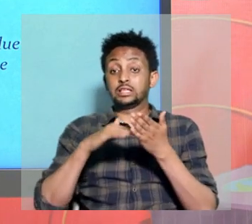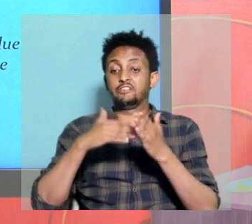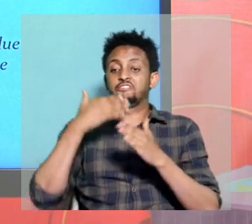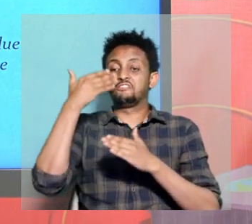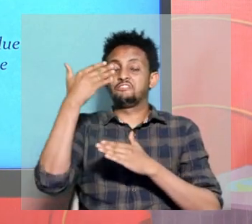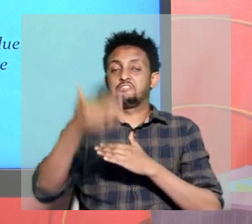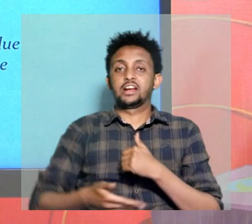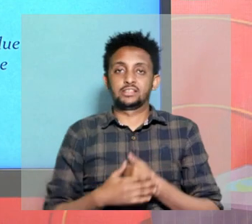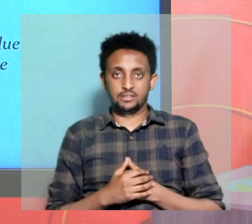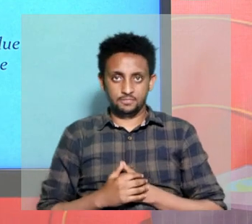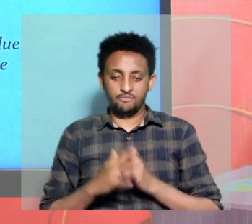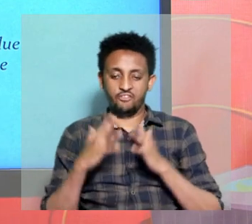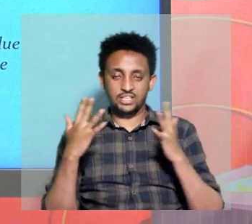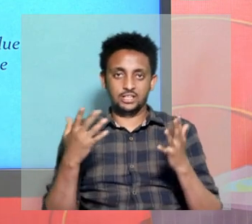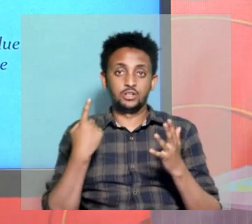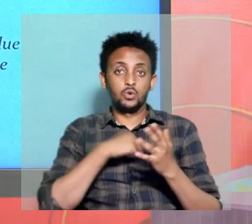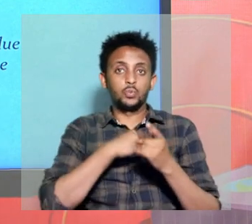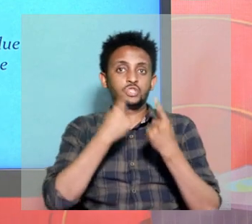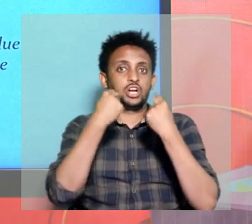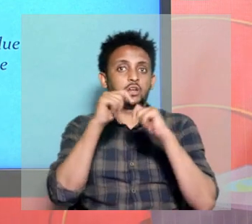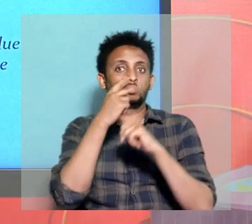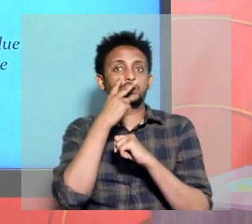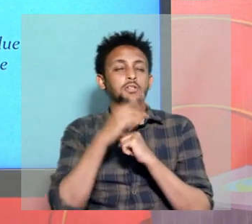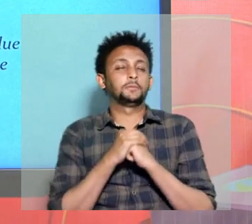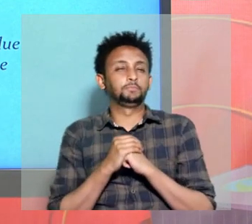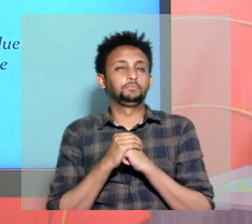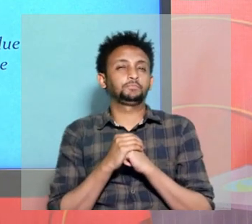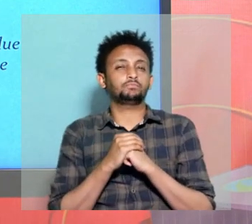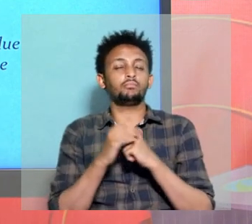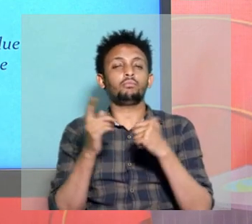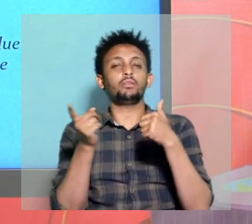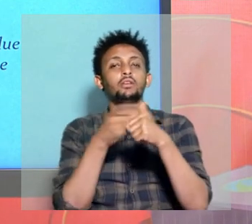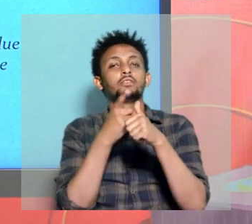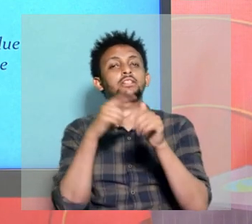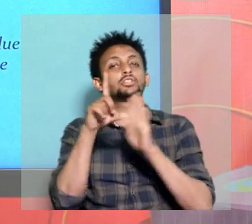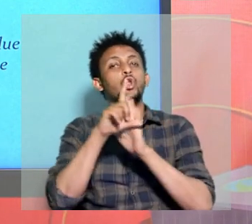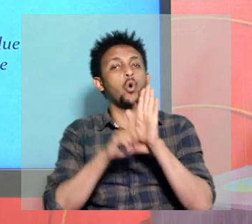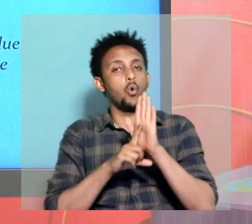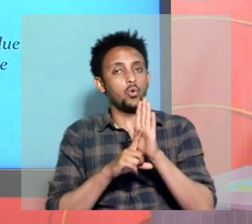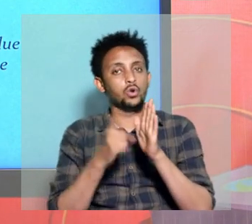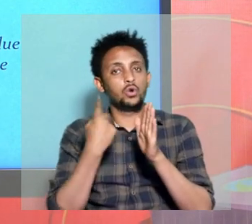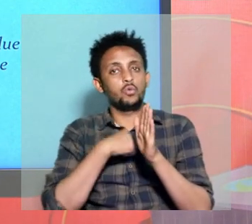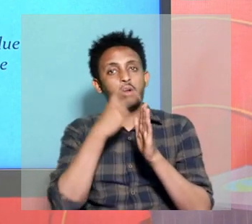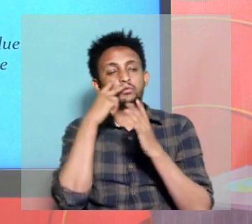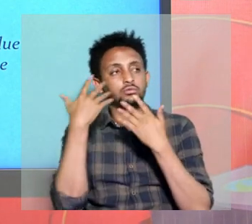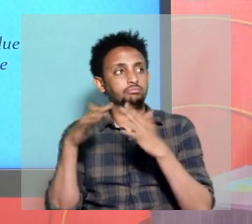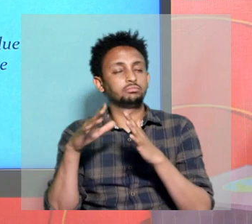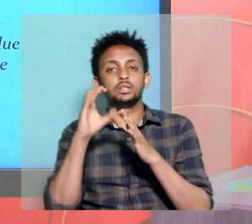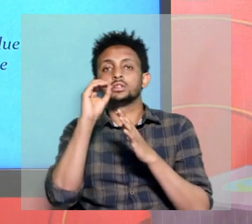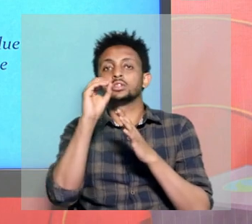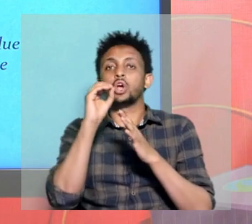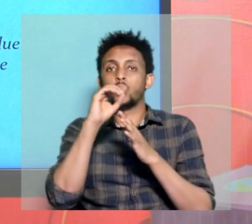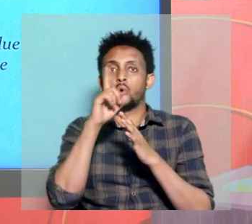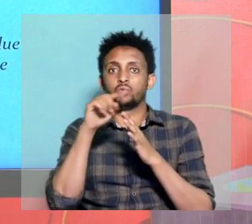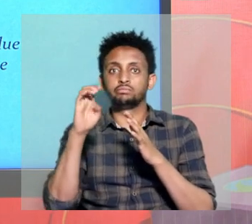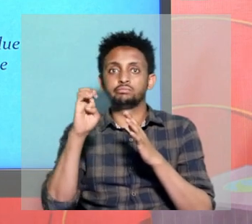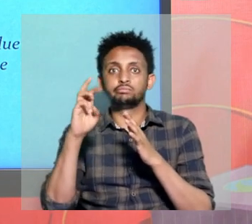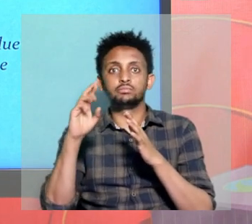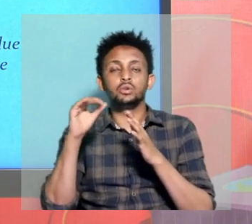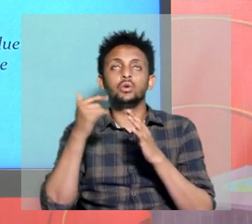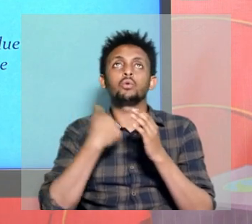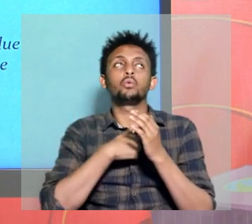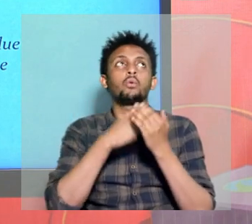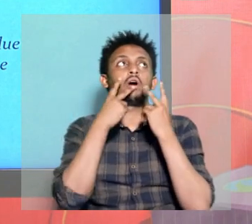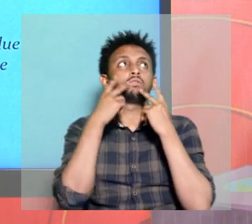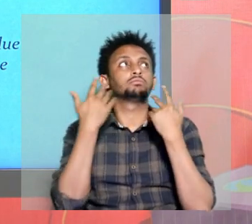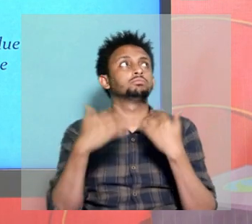furthermore. And now let's try to see the first law of thermodynamics. So far we have seen about zero's law of thermodynamics, then we